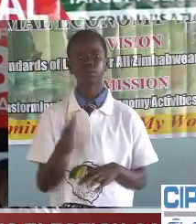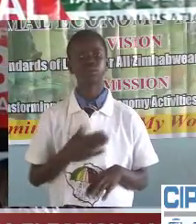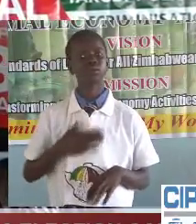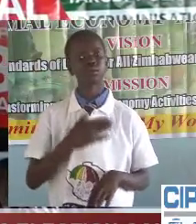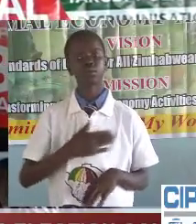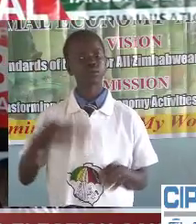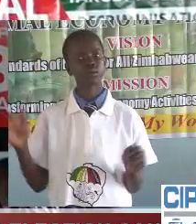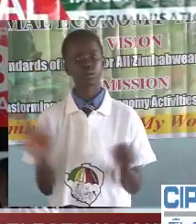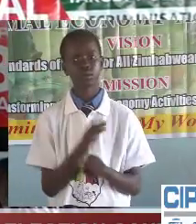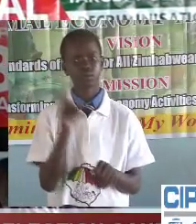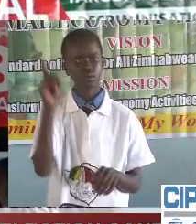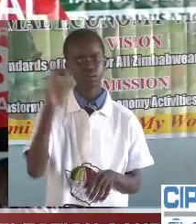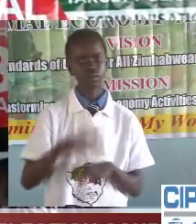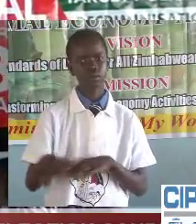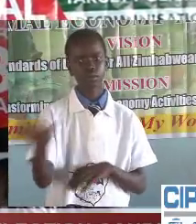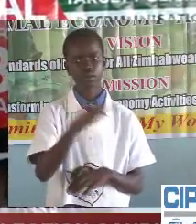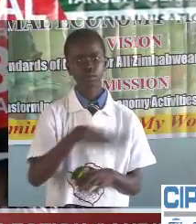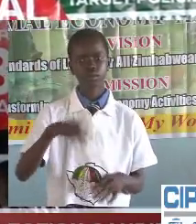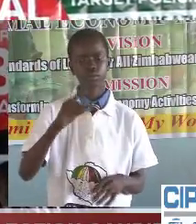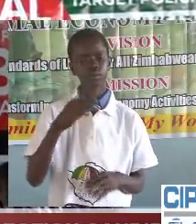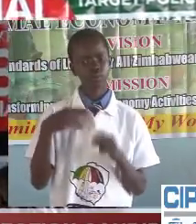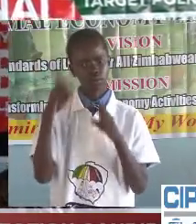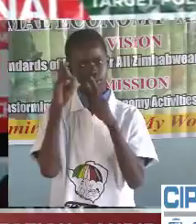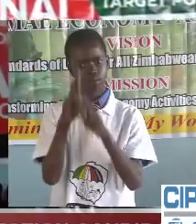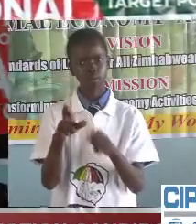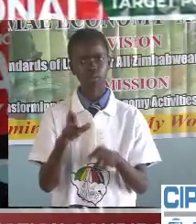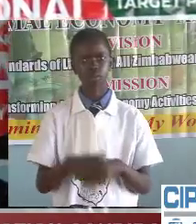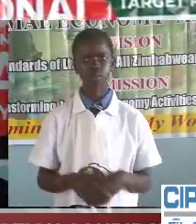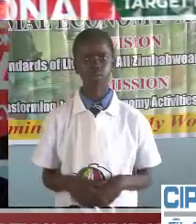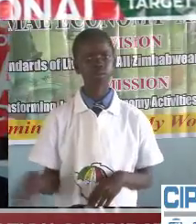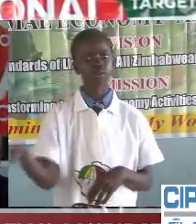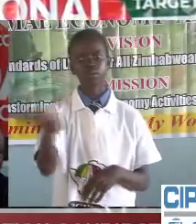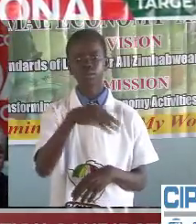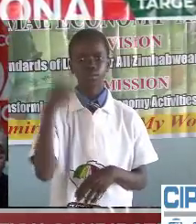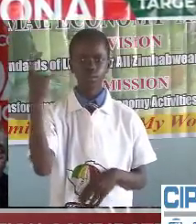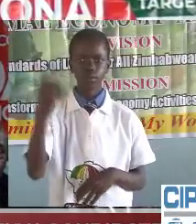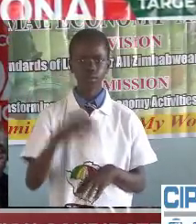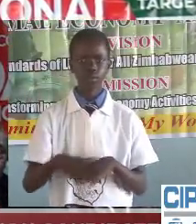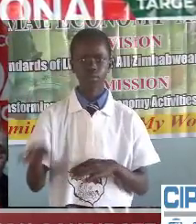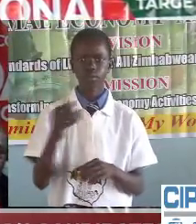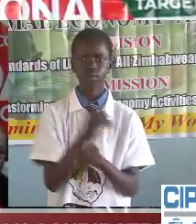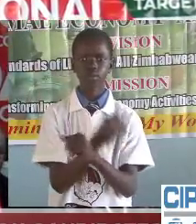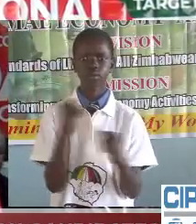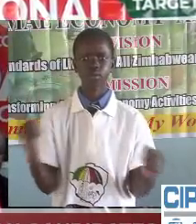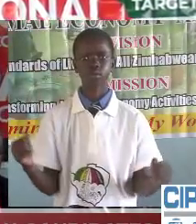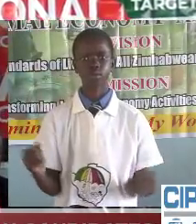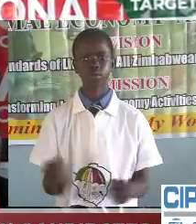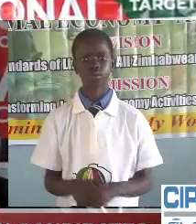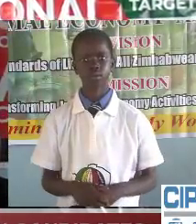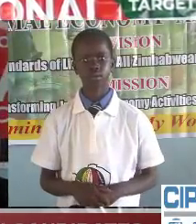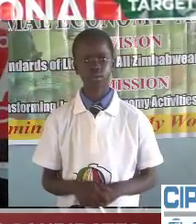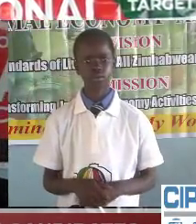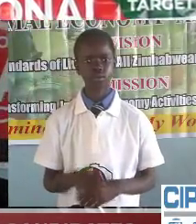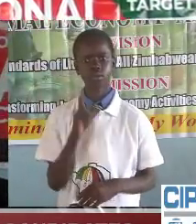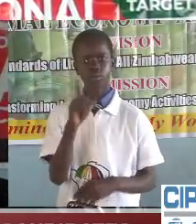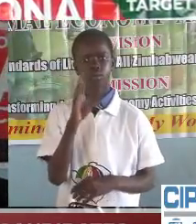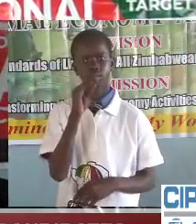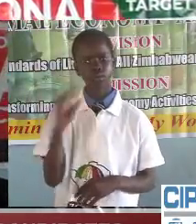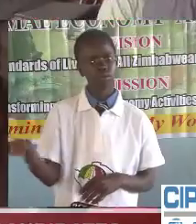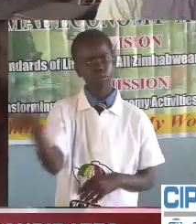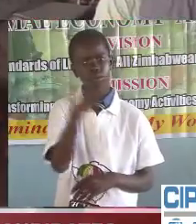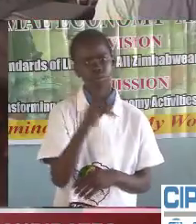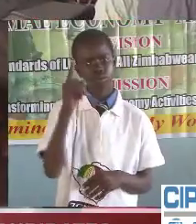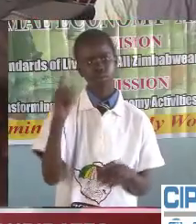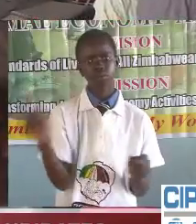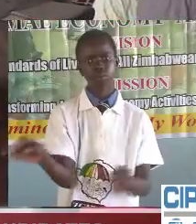the late Yuma Segela, which says everything must change, everything must change, and that is